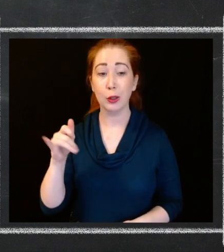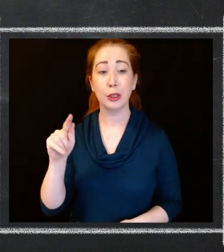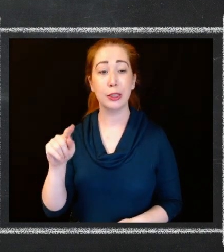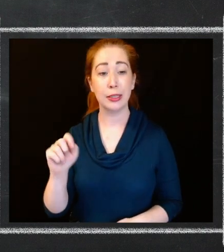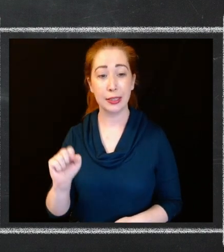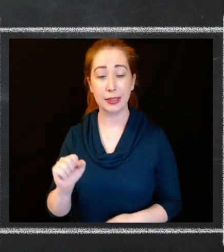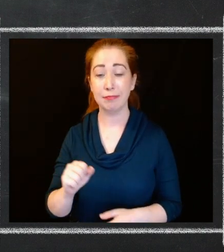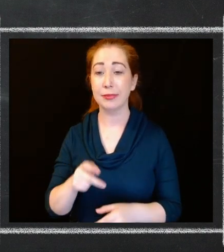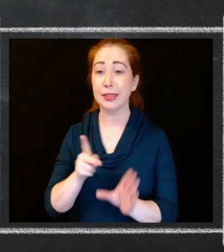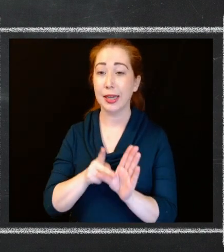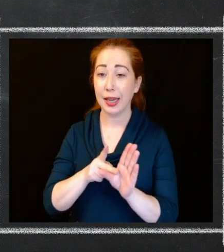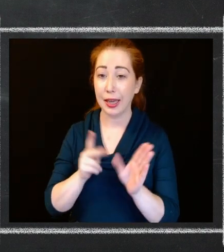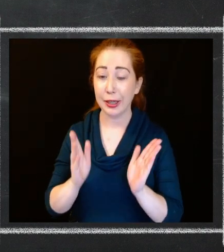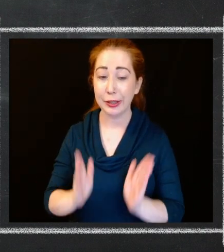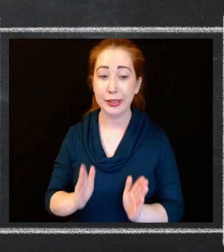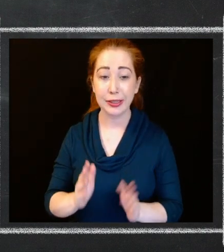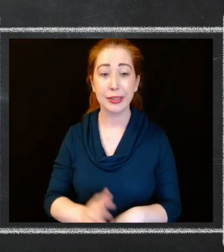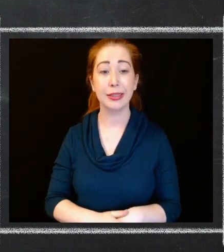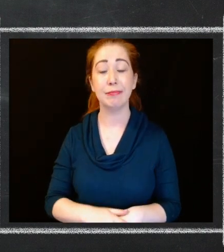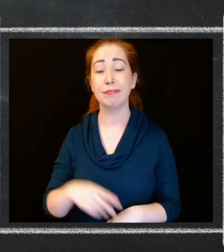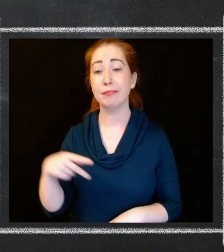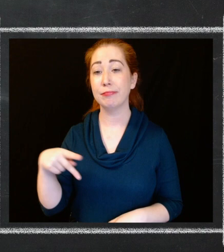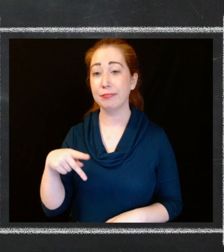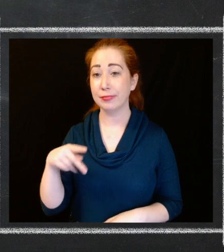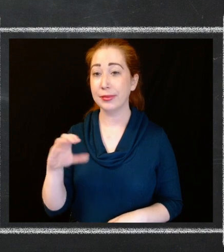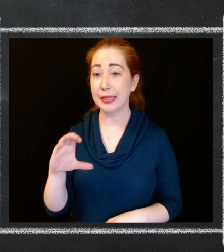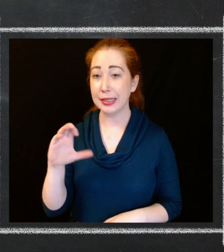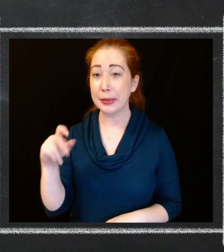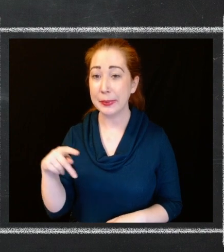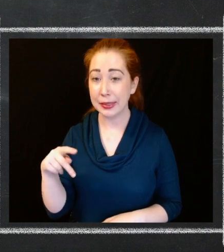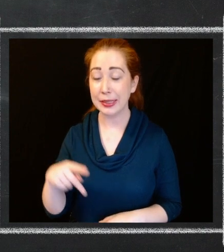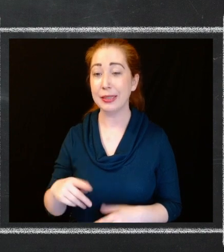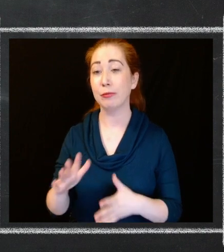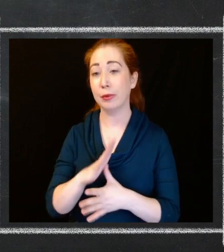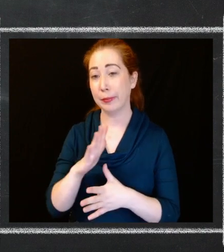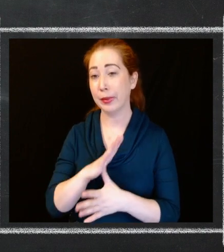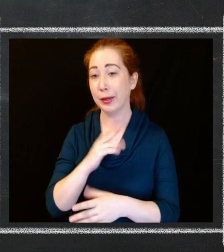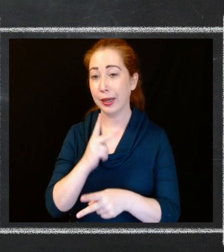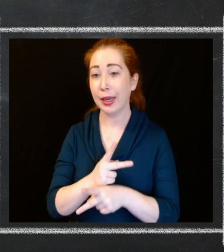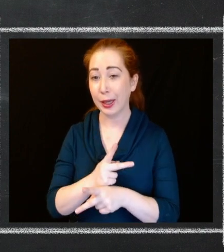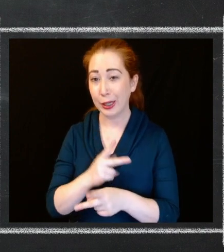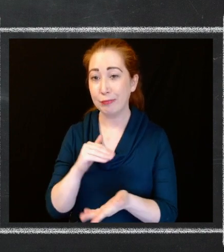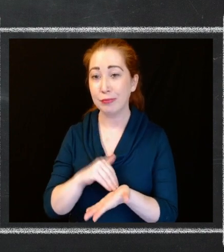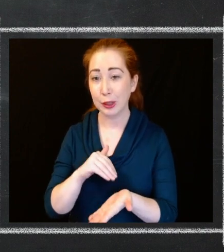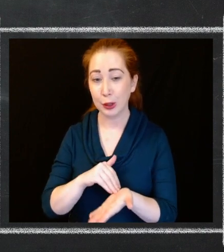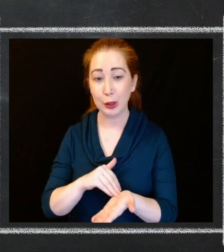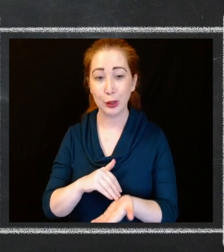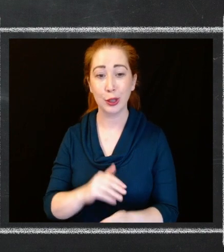neurologists, physiatrists, primary care physicians, and geriatricians.